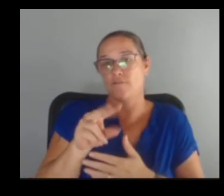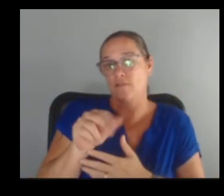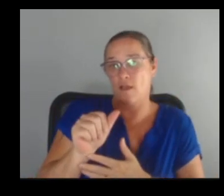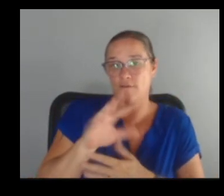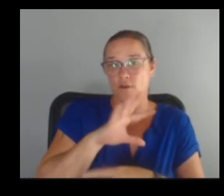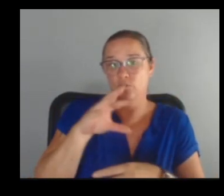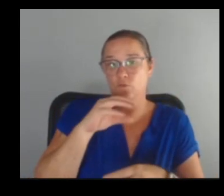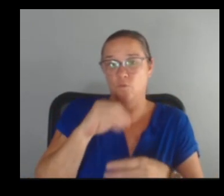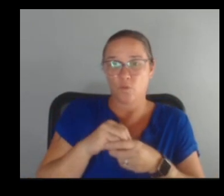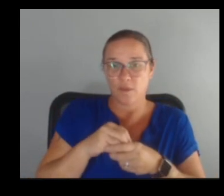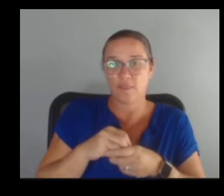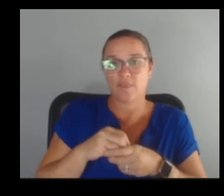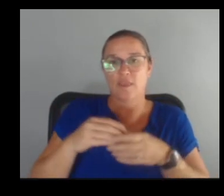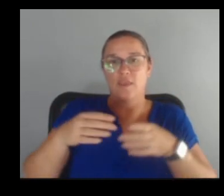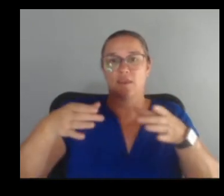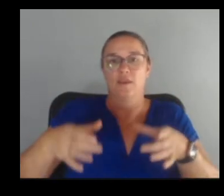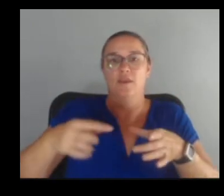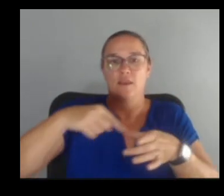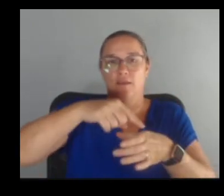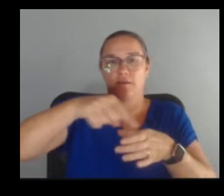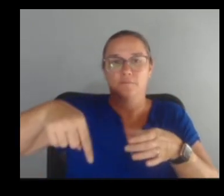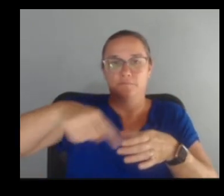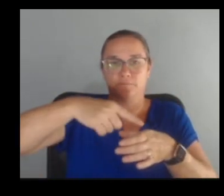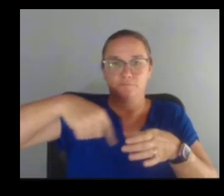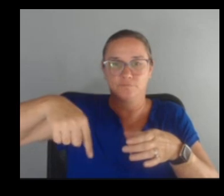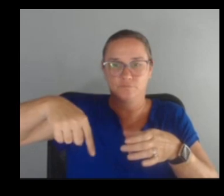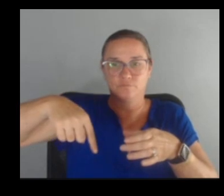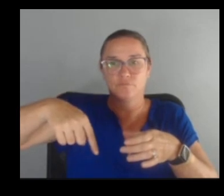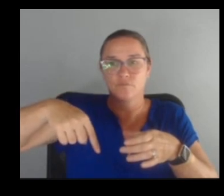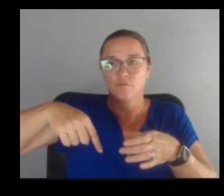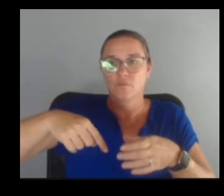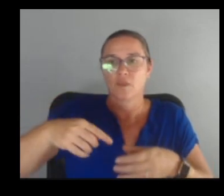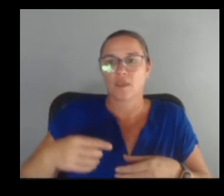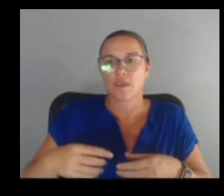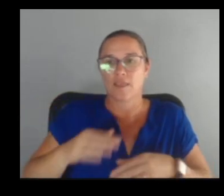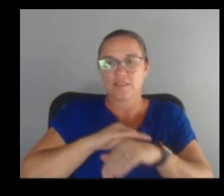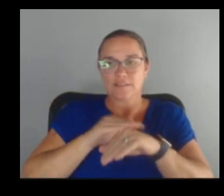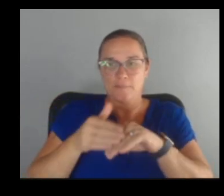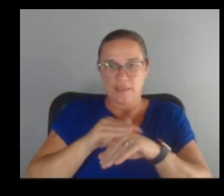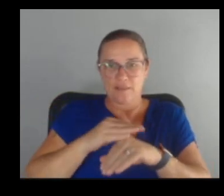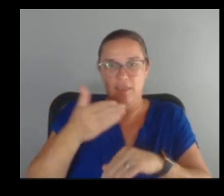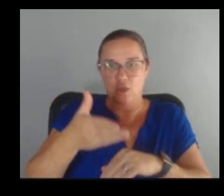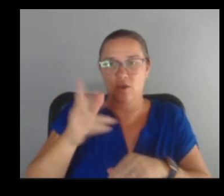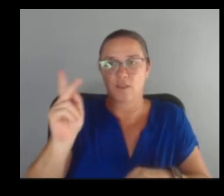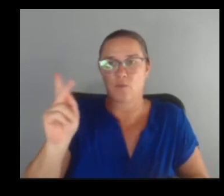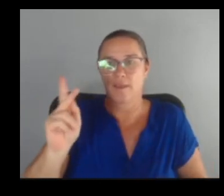crater of Kalaupele up within a national park in a summit region of Kilauea.